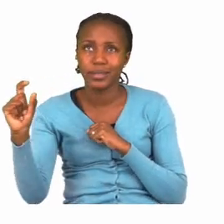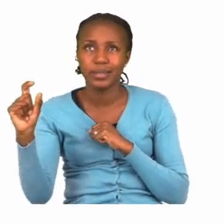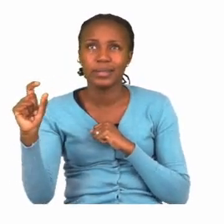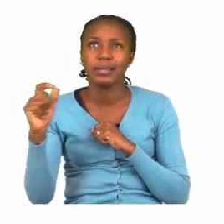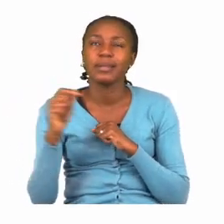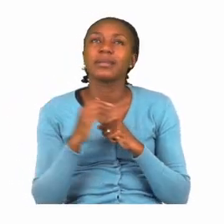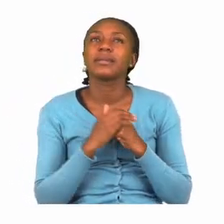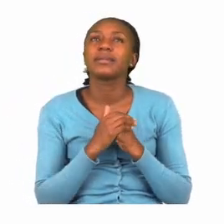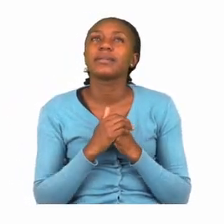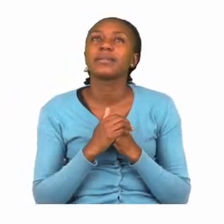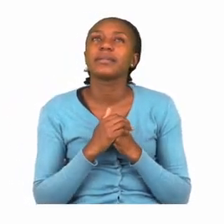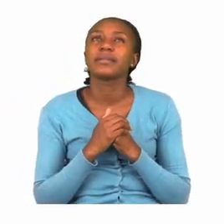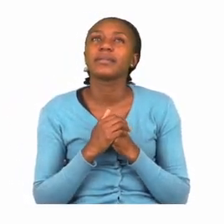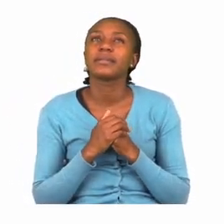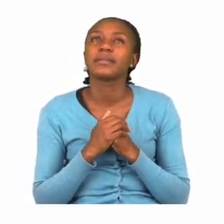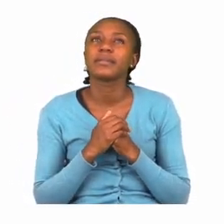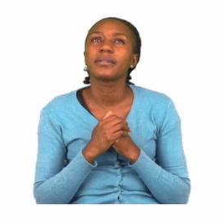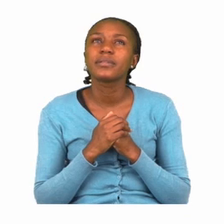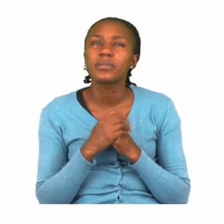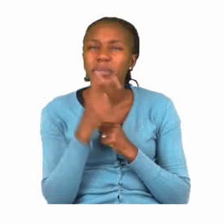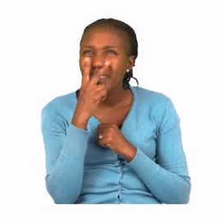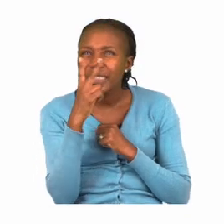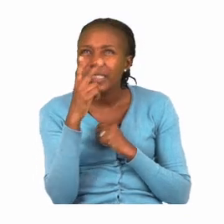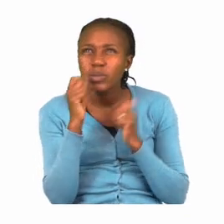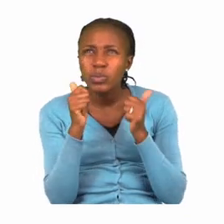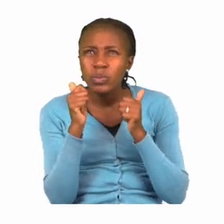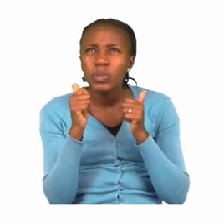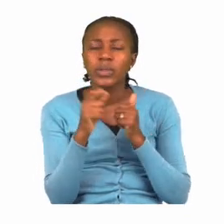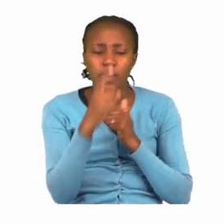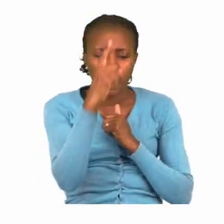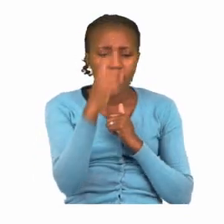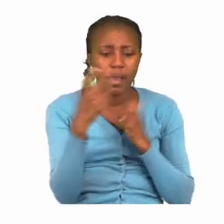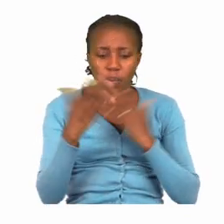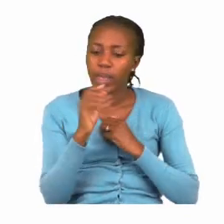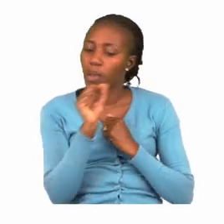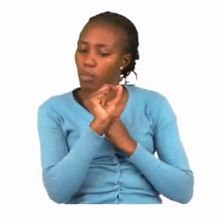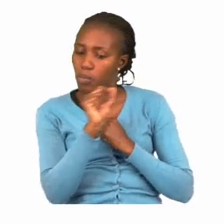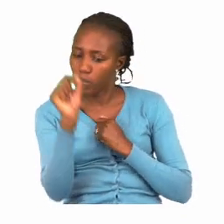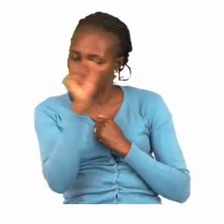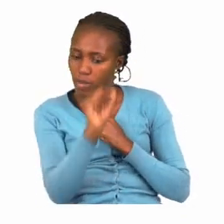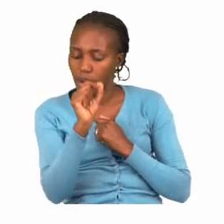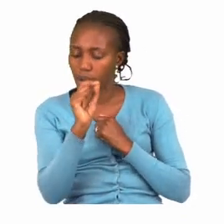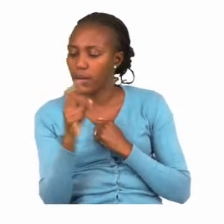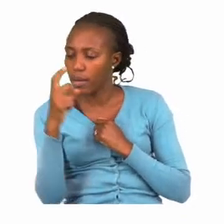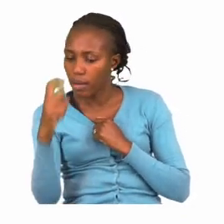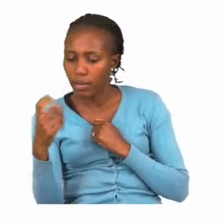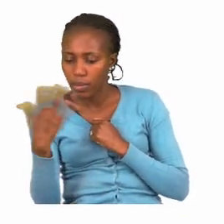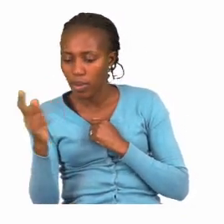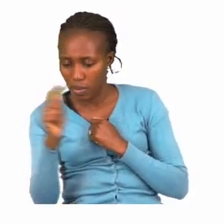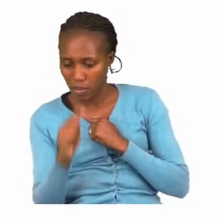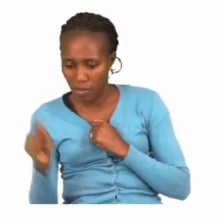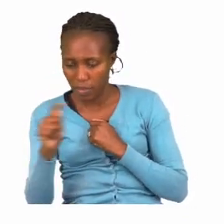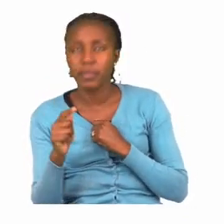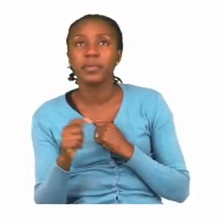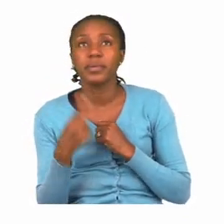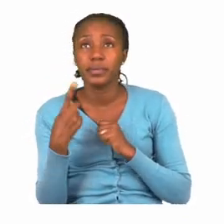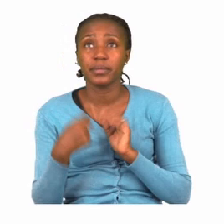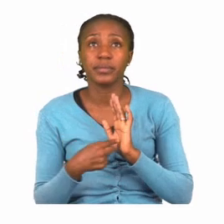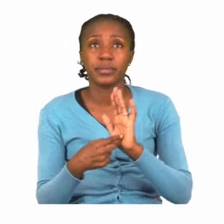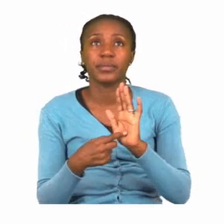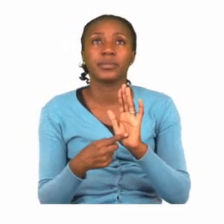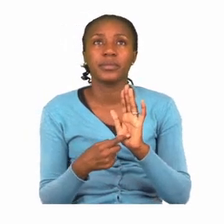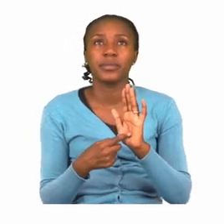sentence. You have to circle the X's in the sentence. Now, let's quickly read